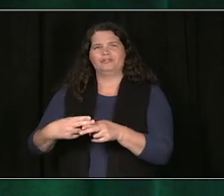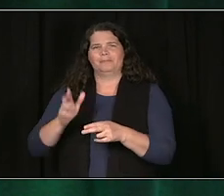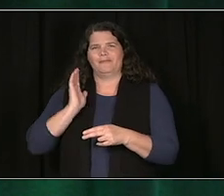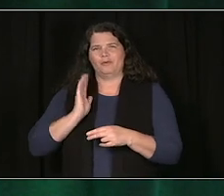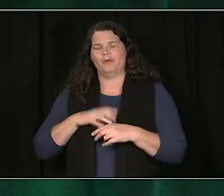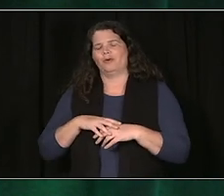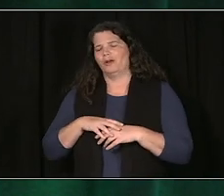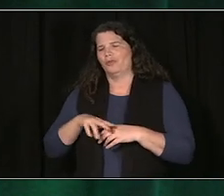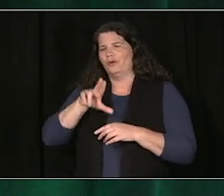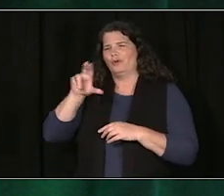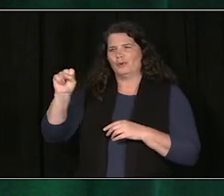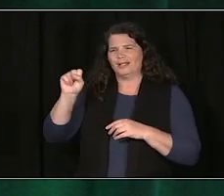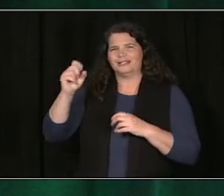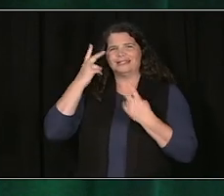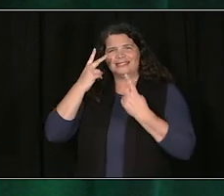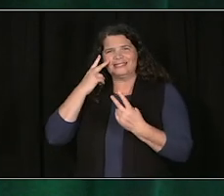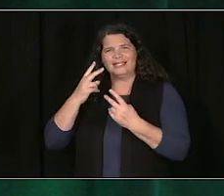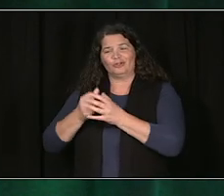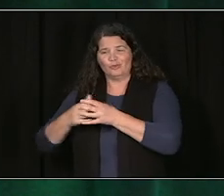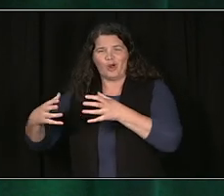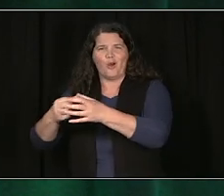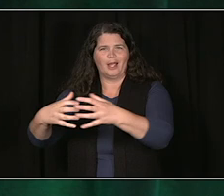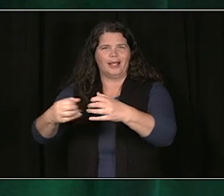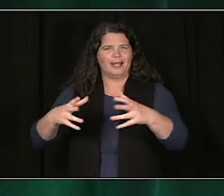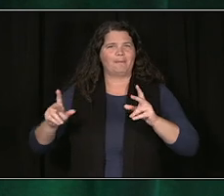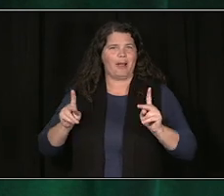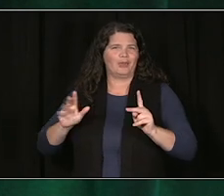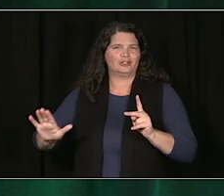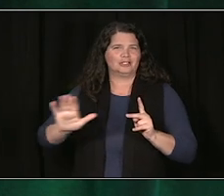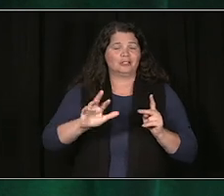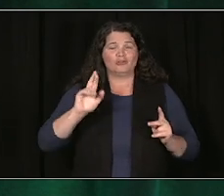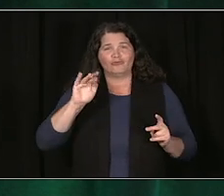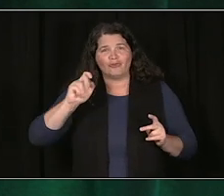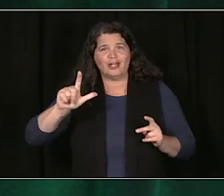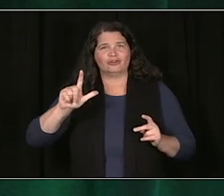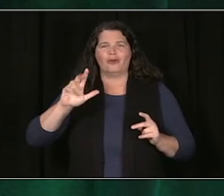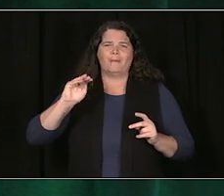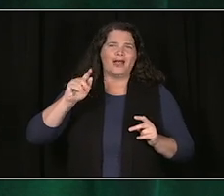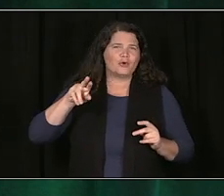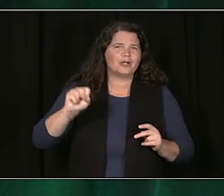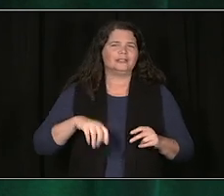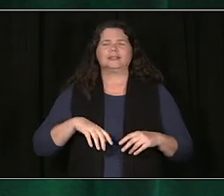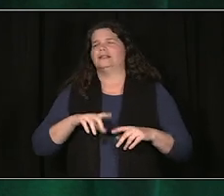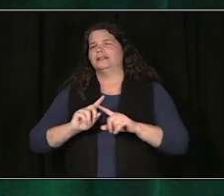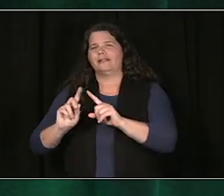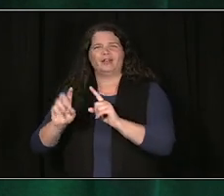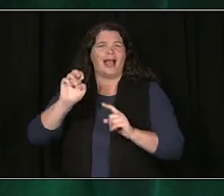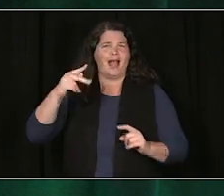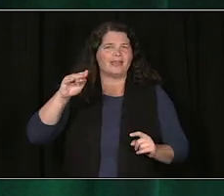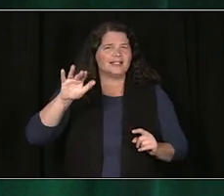is through racial minorities, multicultural people, people who are identifying as all different ethnicities and